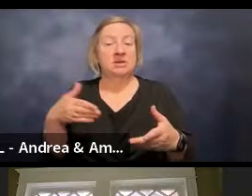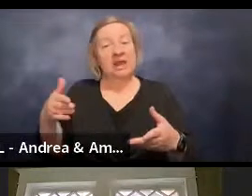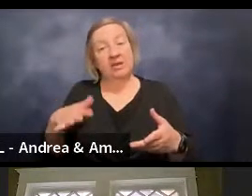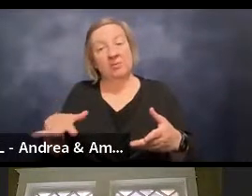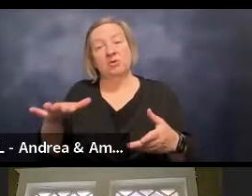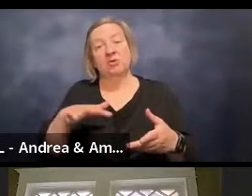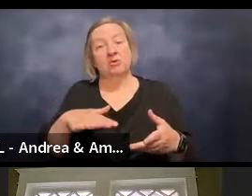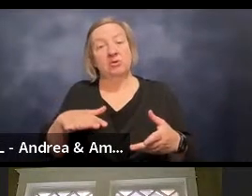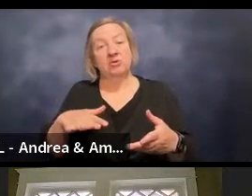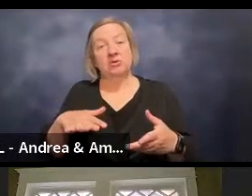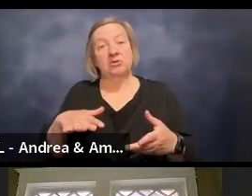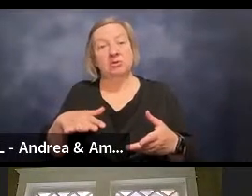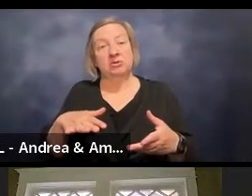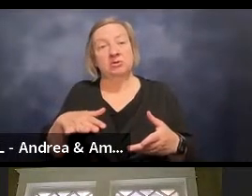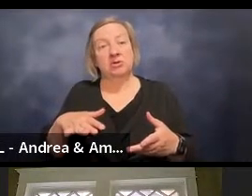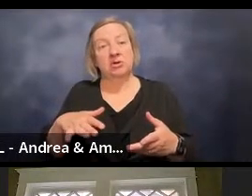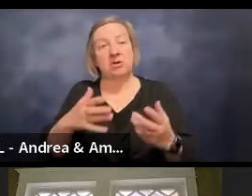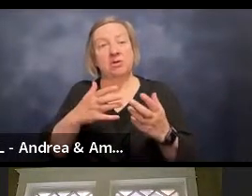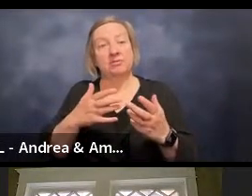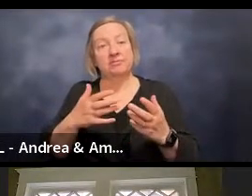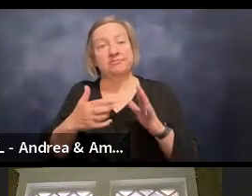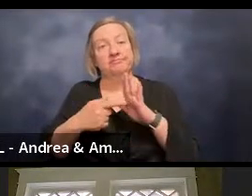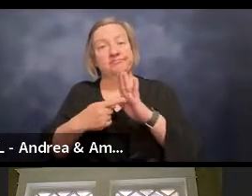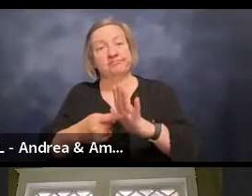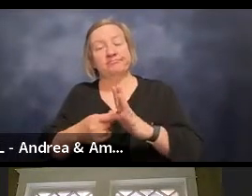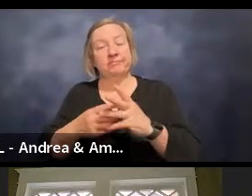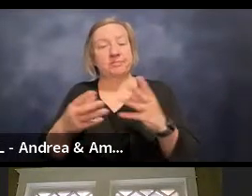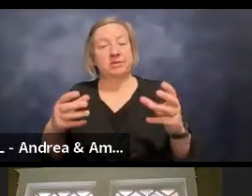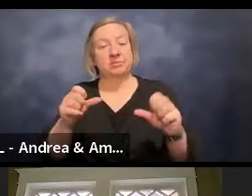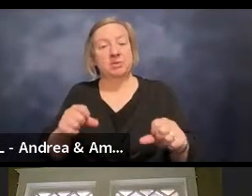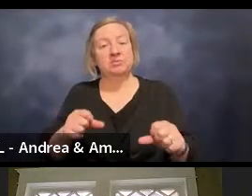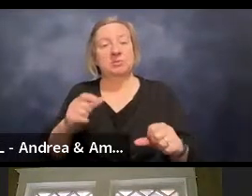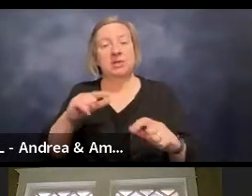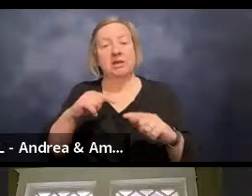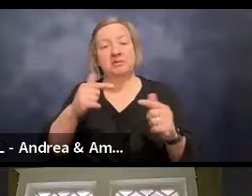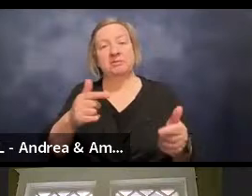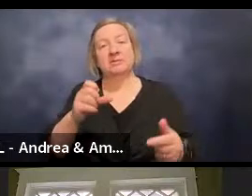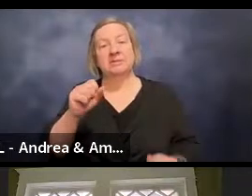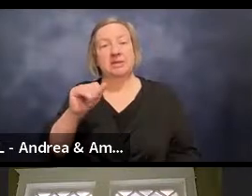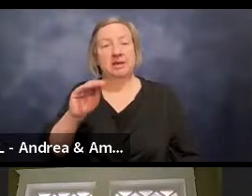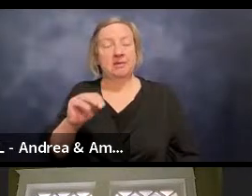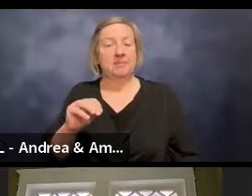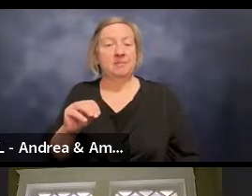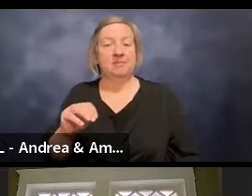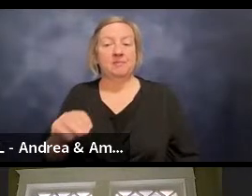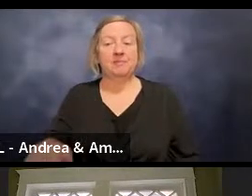beneficial as possible. And I will pass it to Sam.